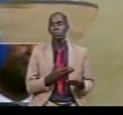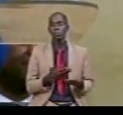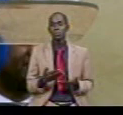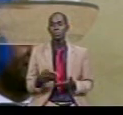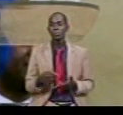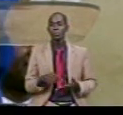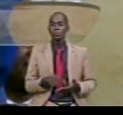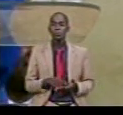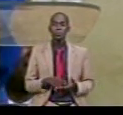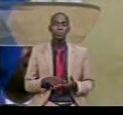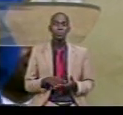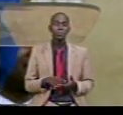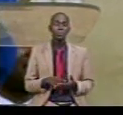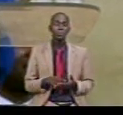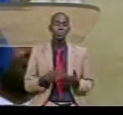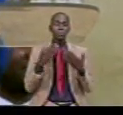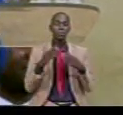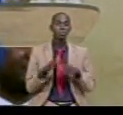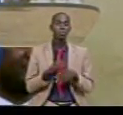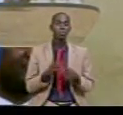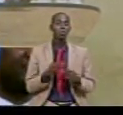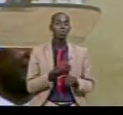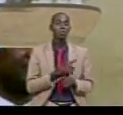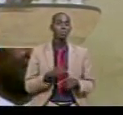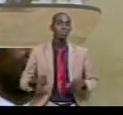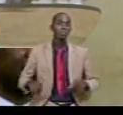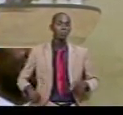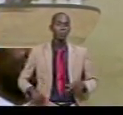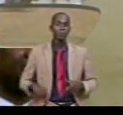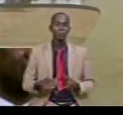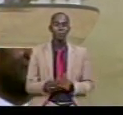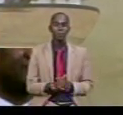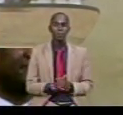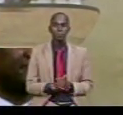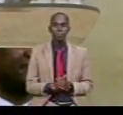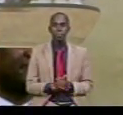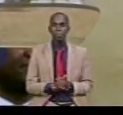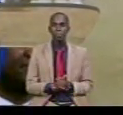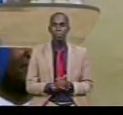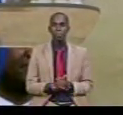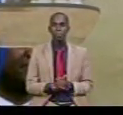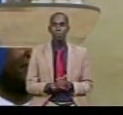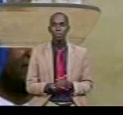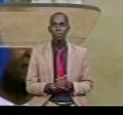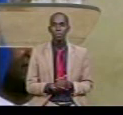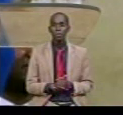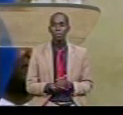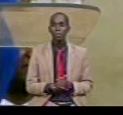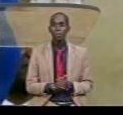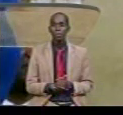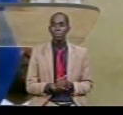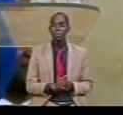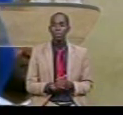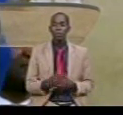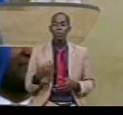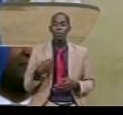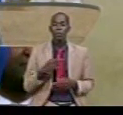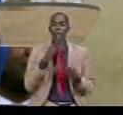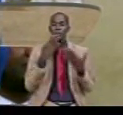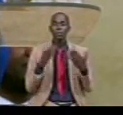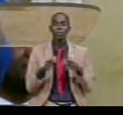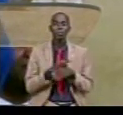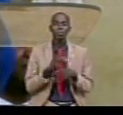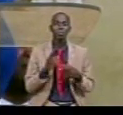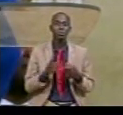50th anniversary of the Deeper Christian Life Ministry. We are grateful to God for